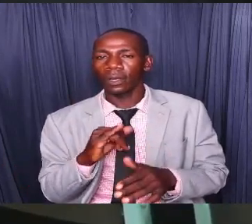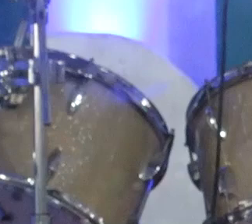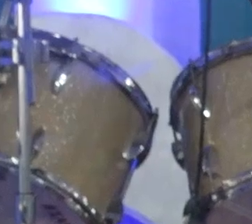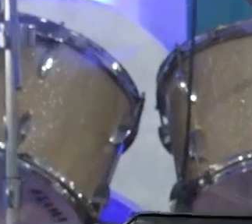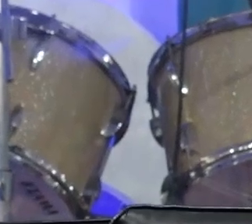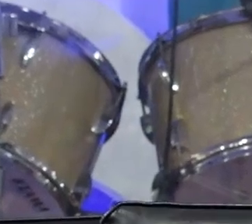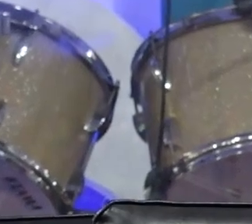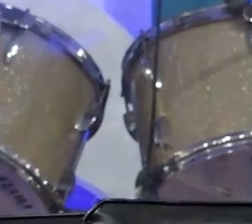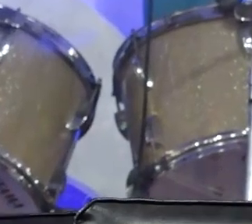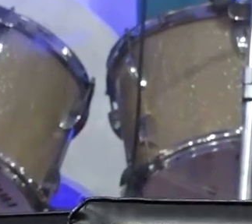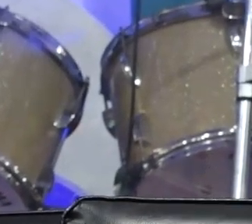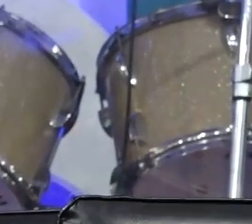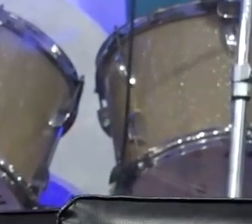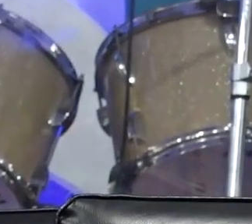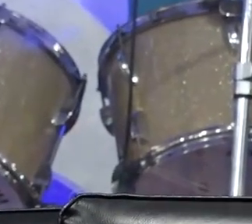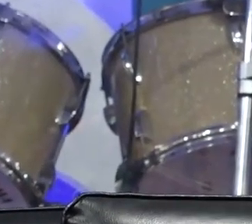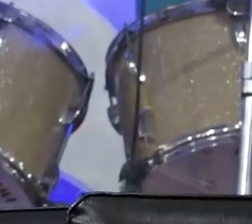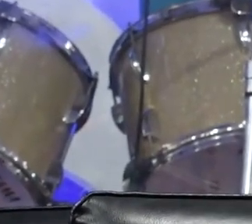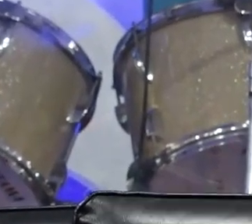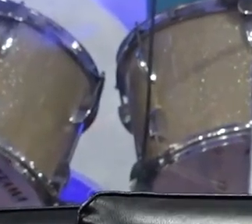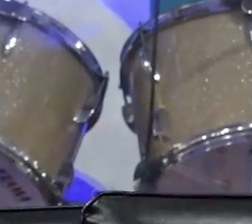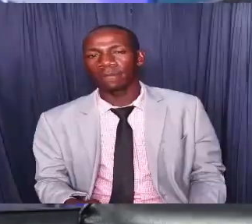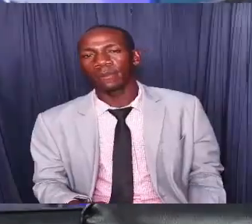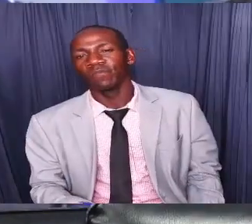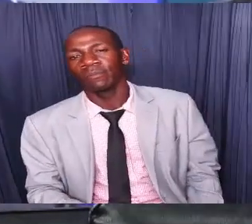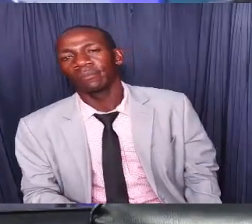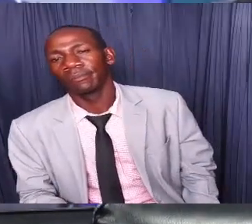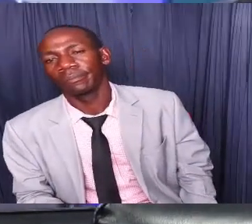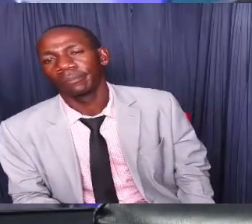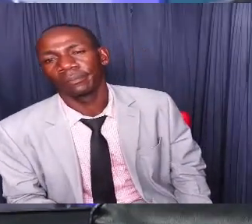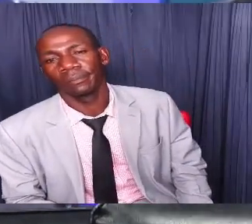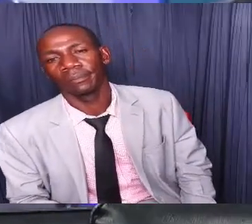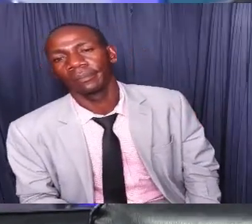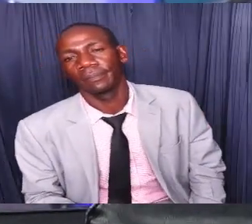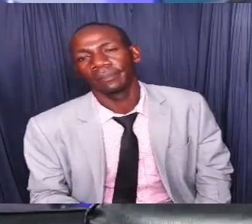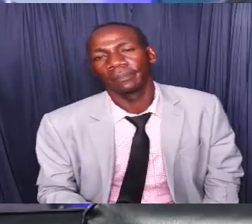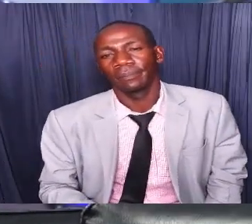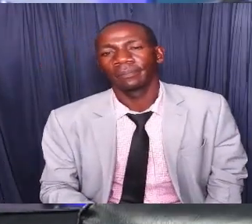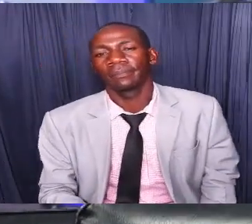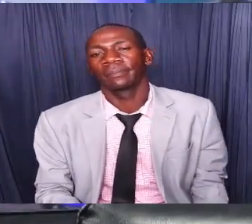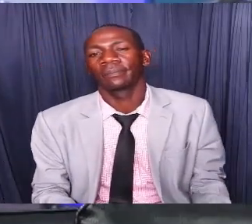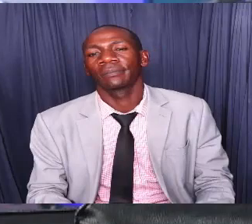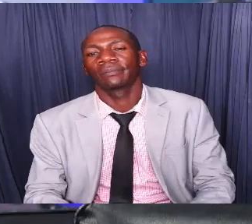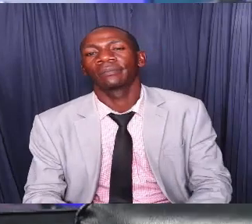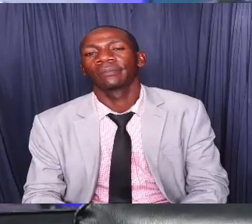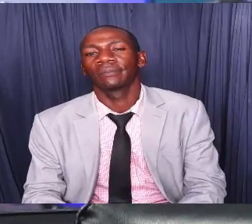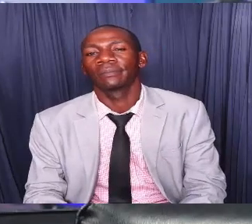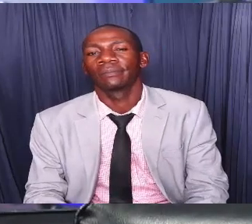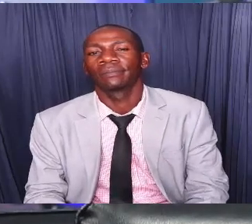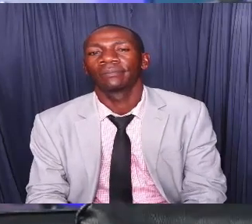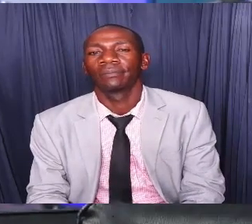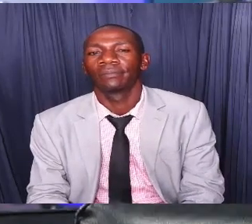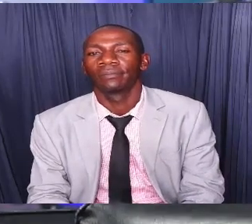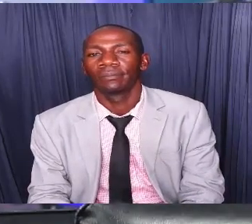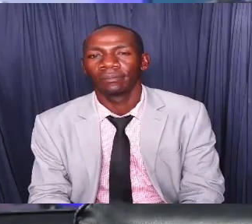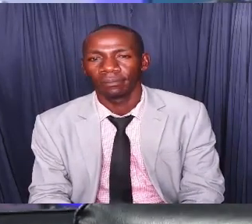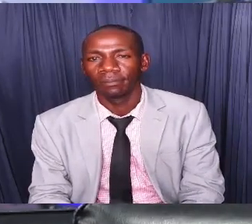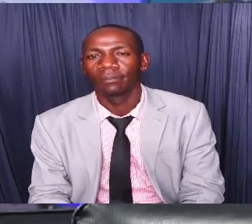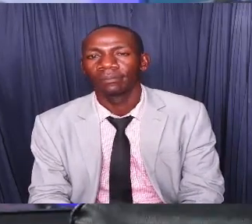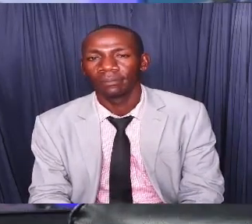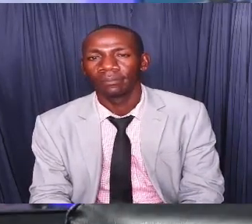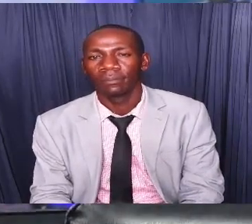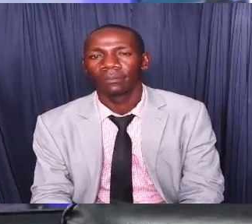Bas. My little children, let us not love in word, neither in tongue, but in deed and in